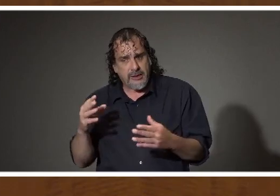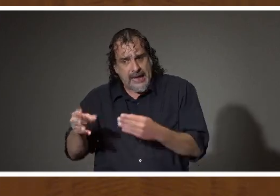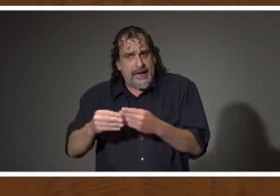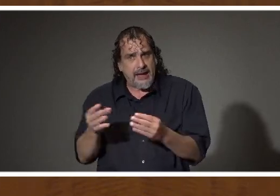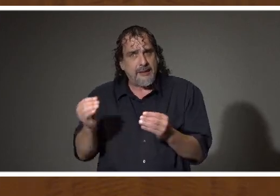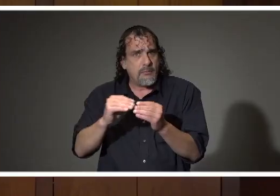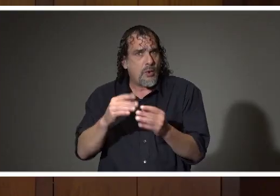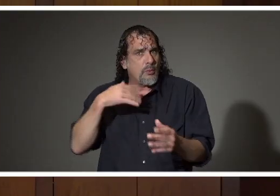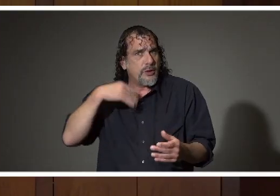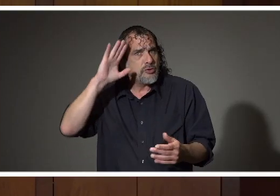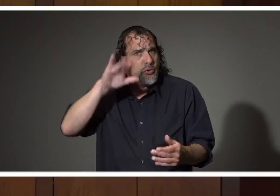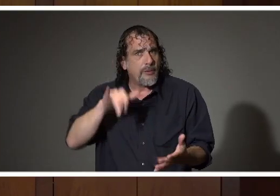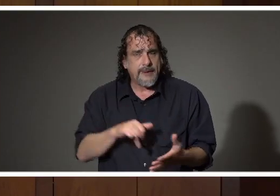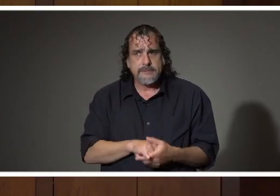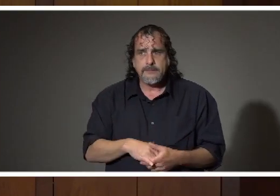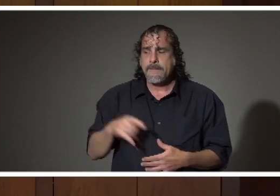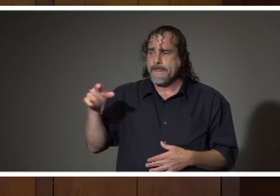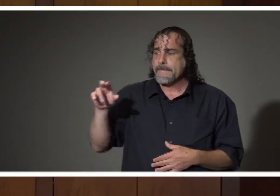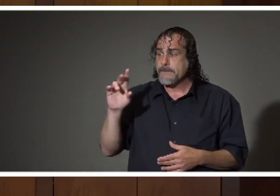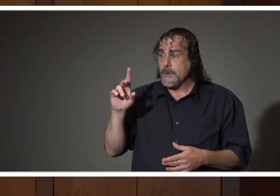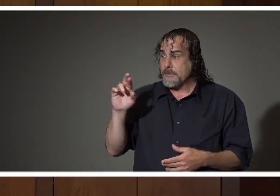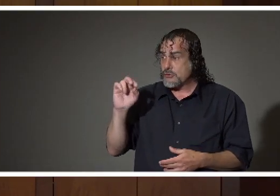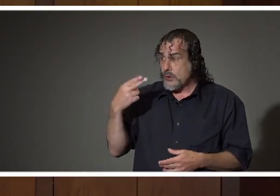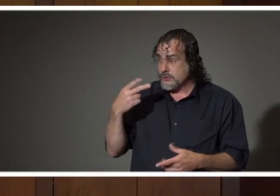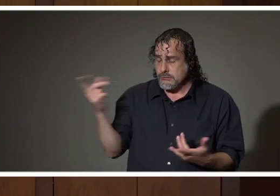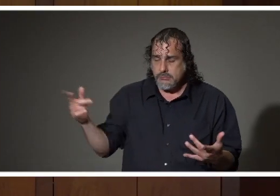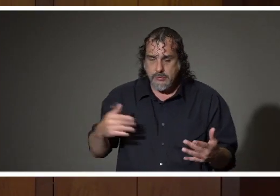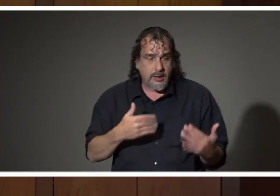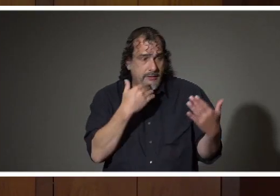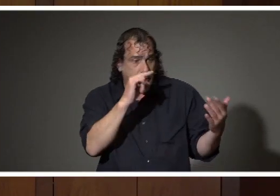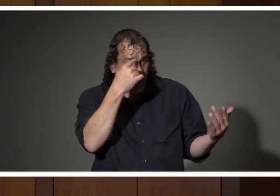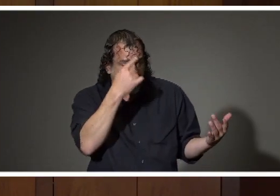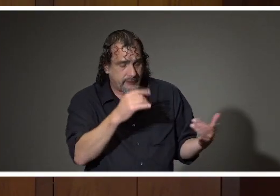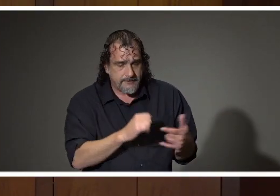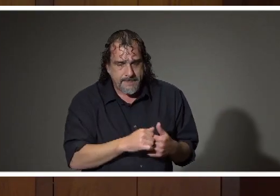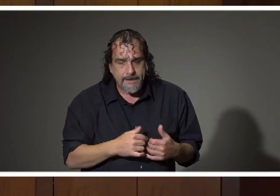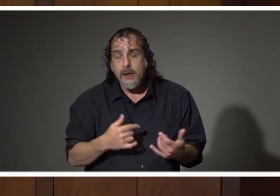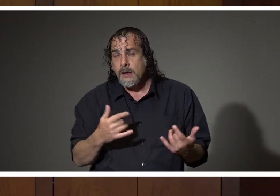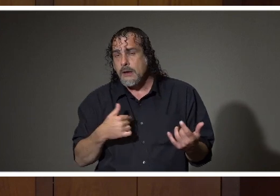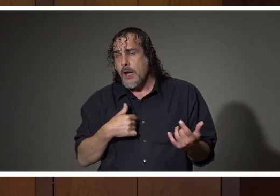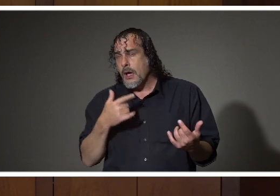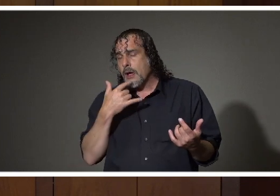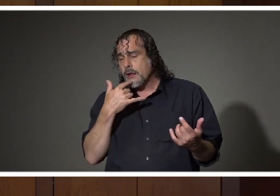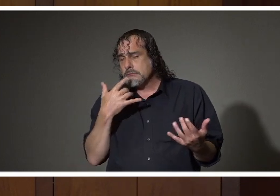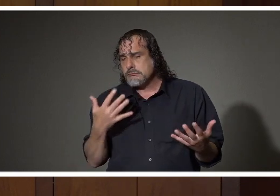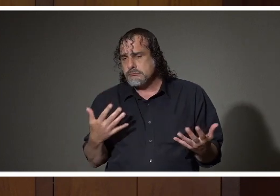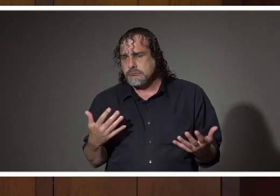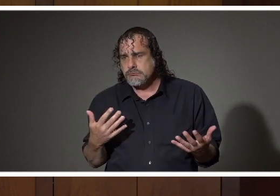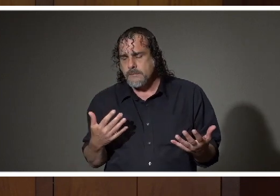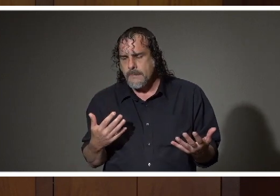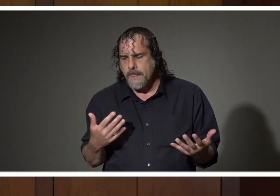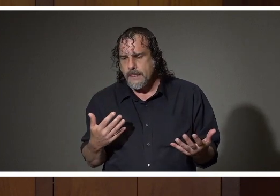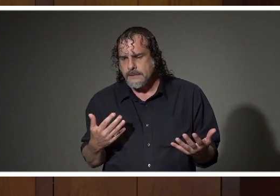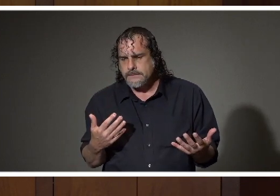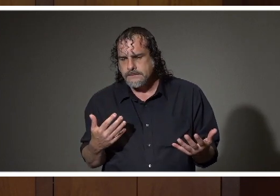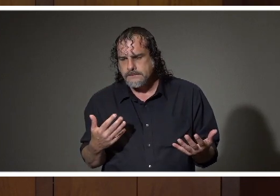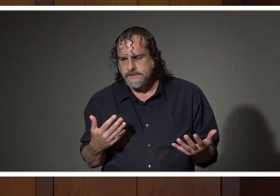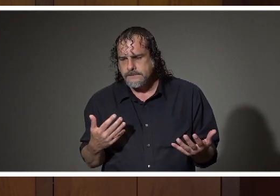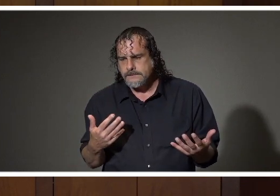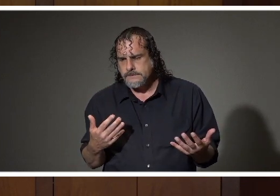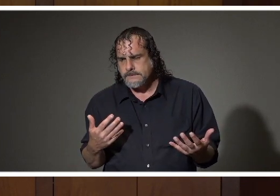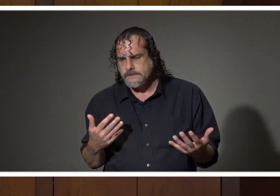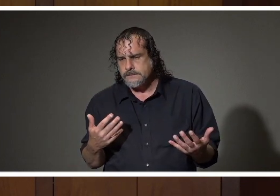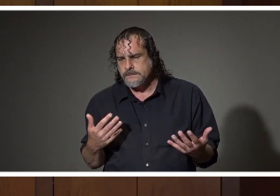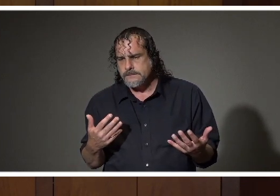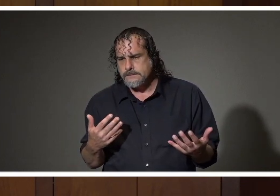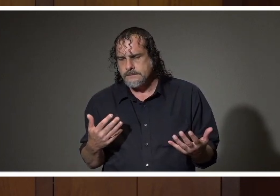So, Mr. Rush? Thank you, Governor and Director Turner. I'd like to say in addition to that, we have